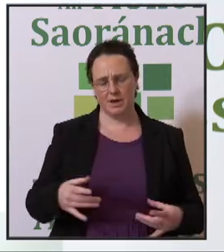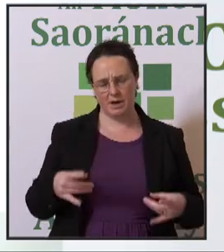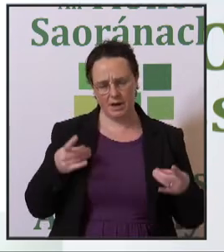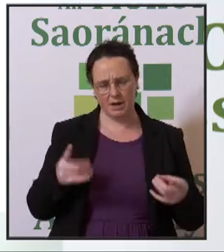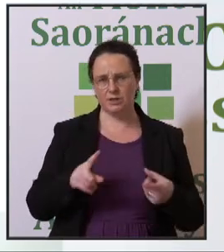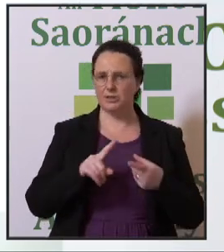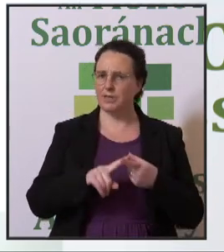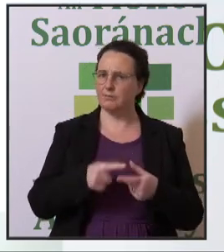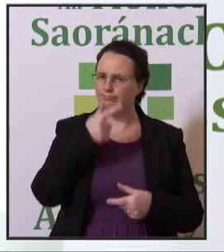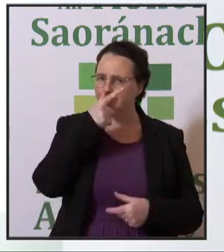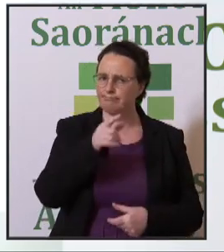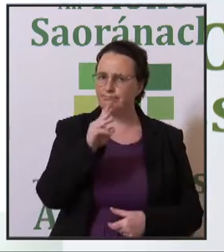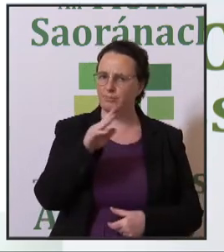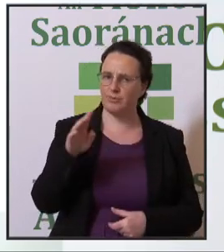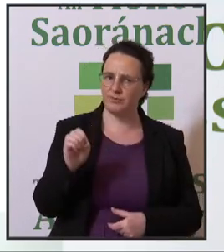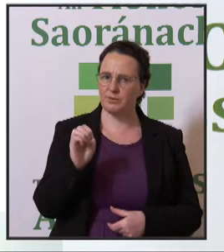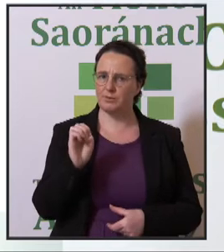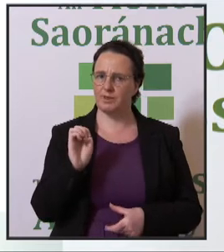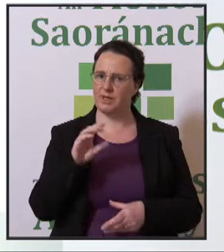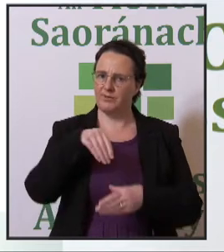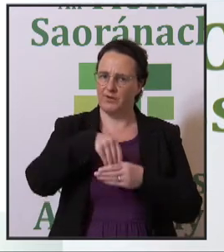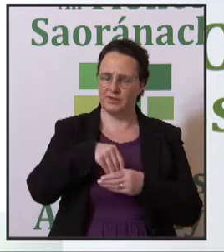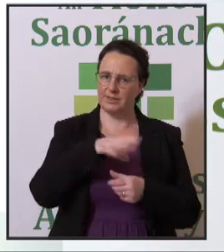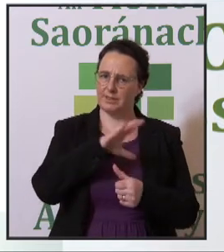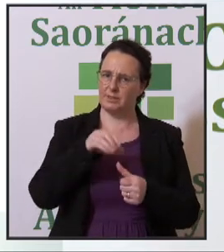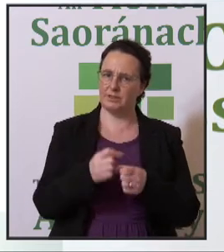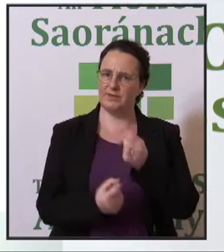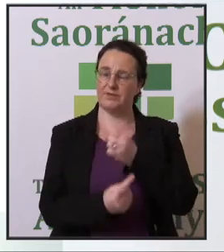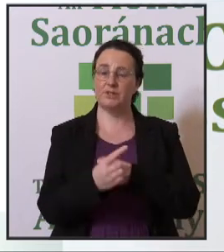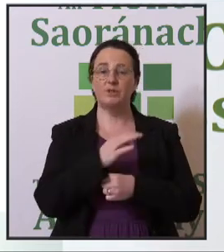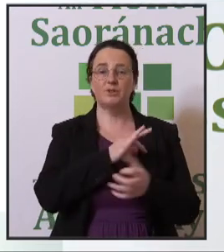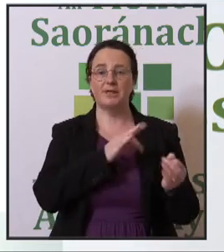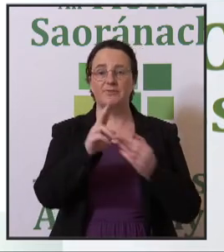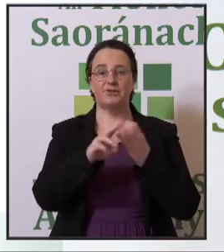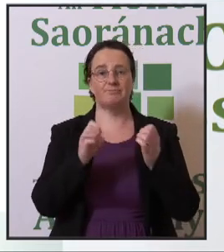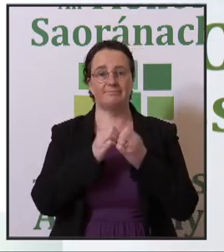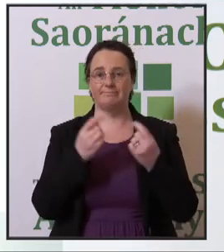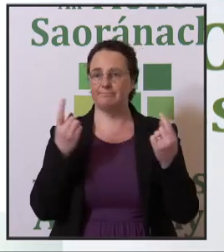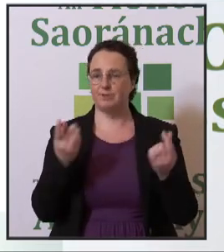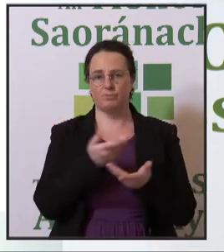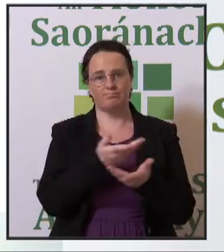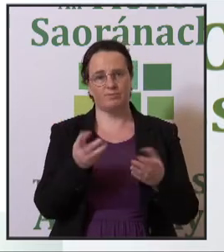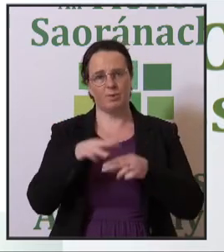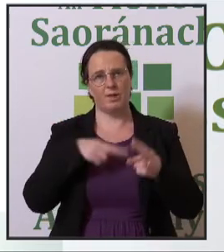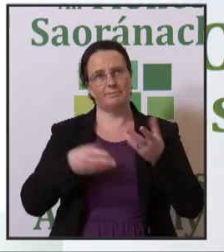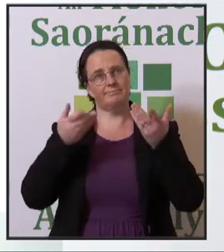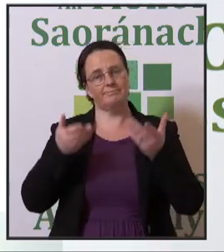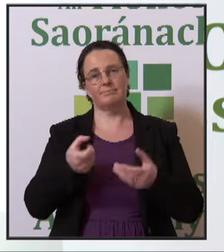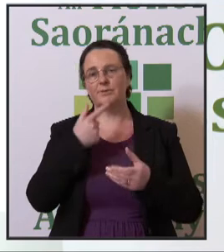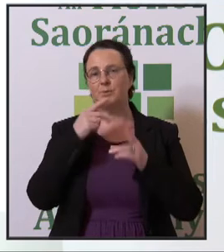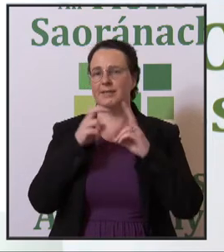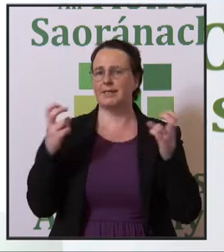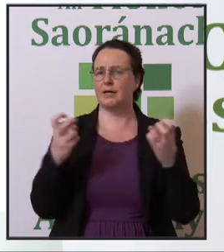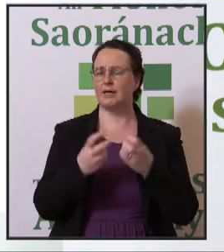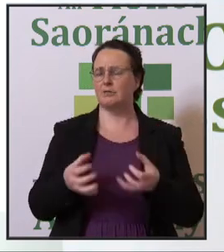doing Shiva Belling Aranokod Special to show. Good afternoon, everyone. You're all very welcome to Dublin Castle. It's